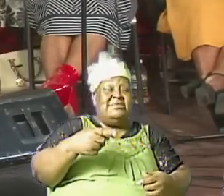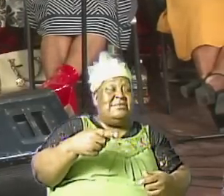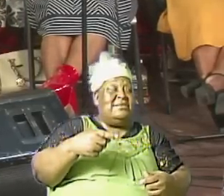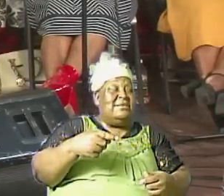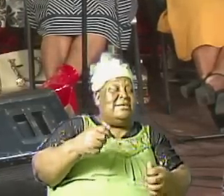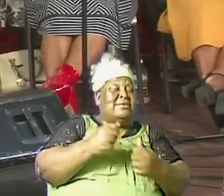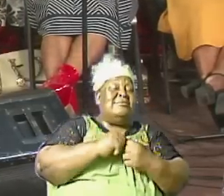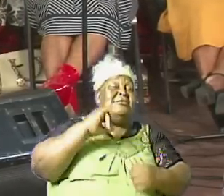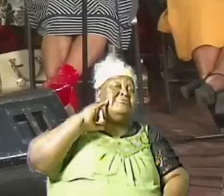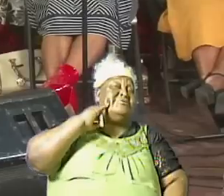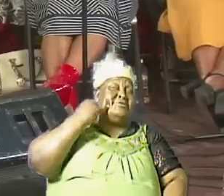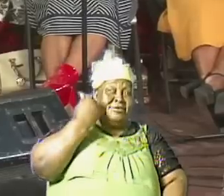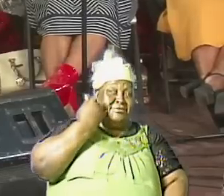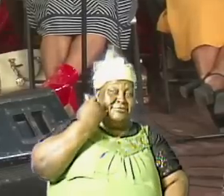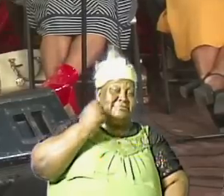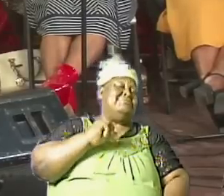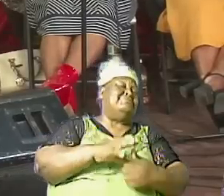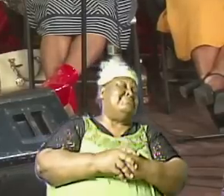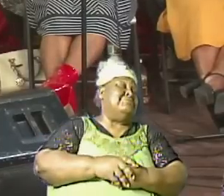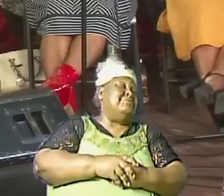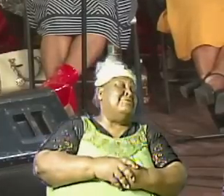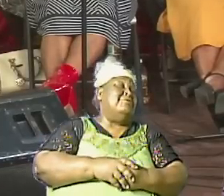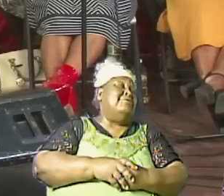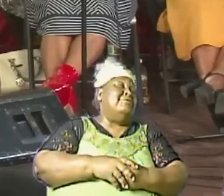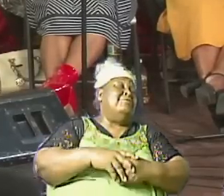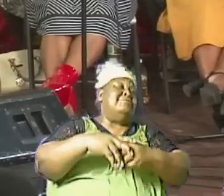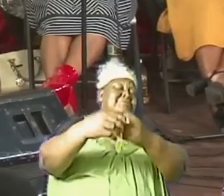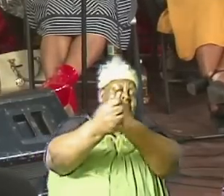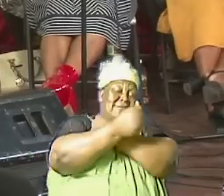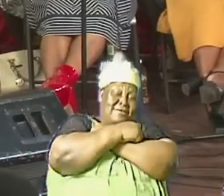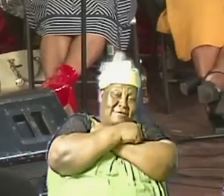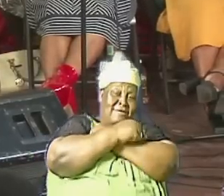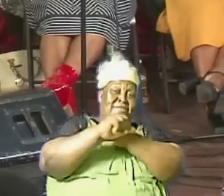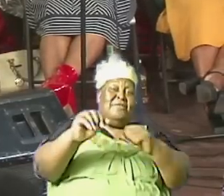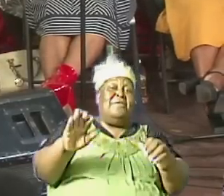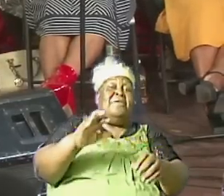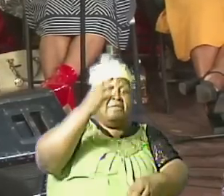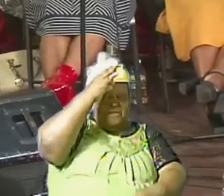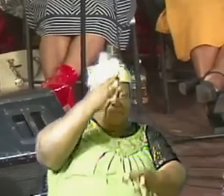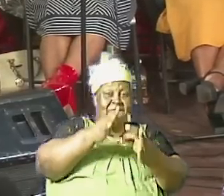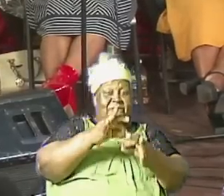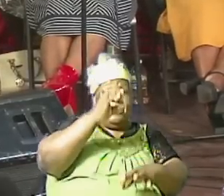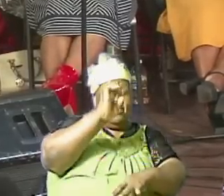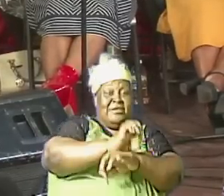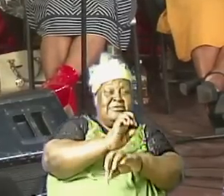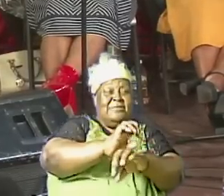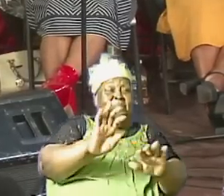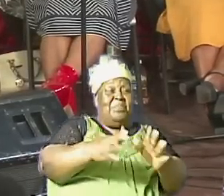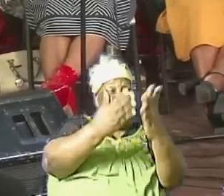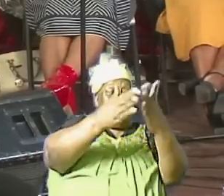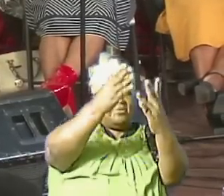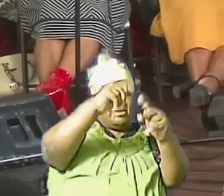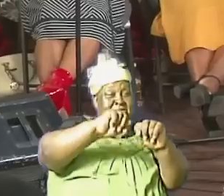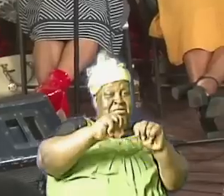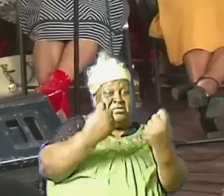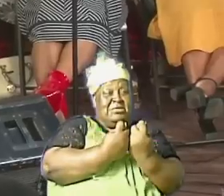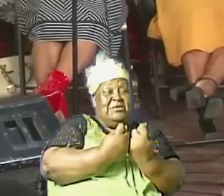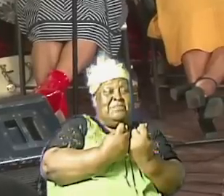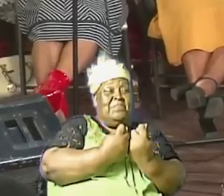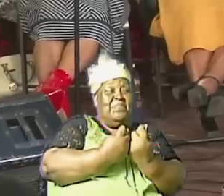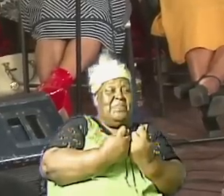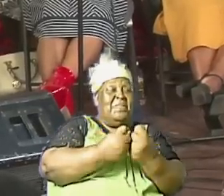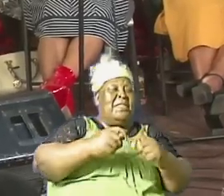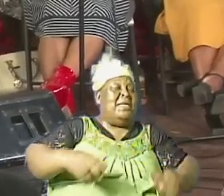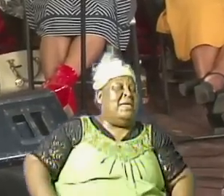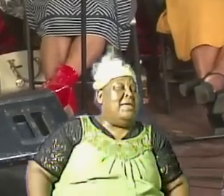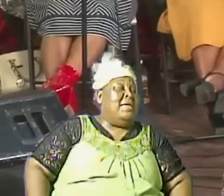not stir any jealousy. I just love praise Chapel praise team. I just